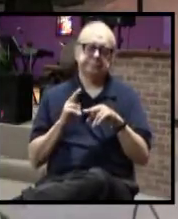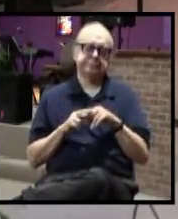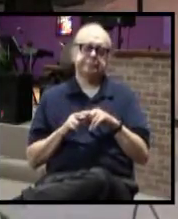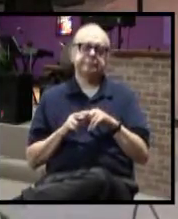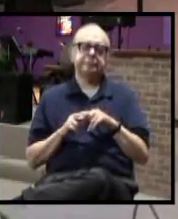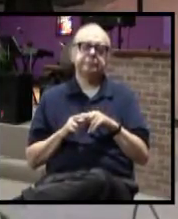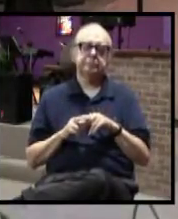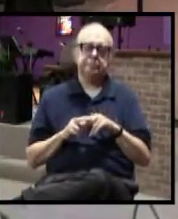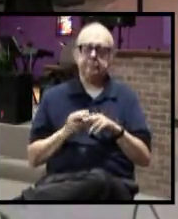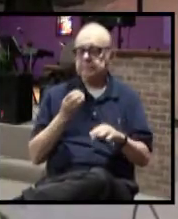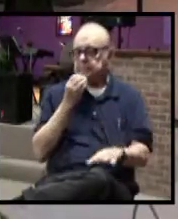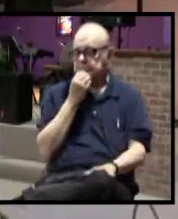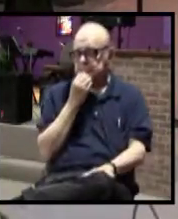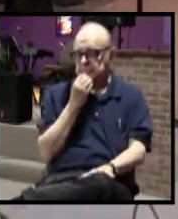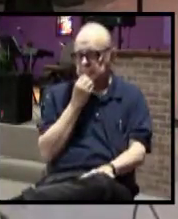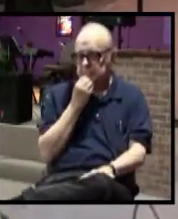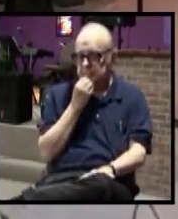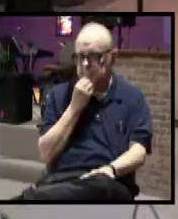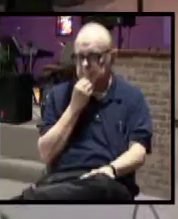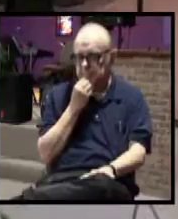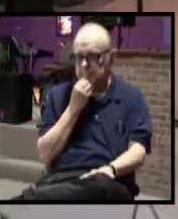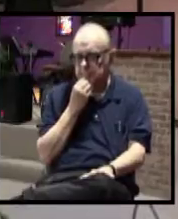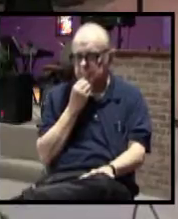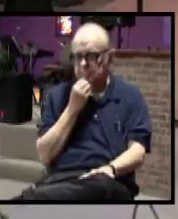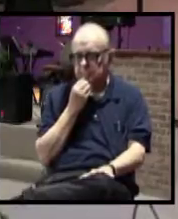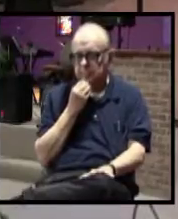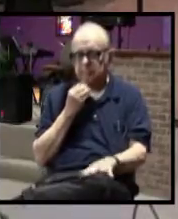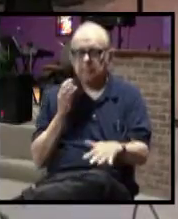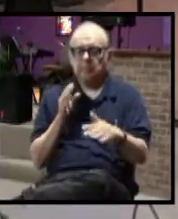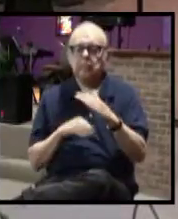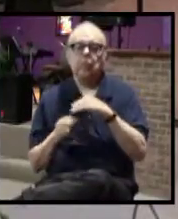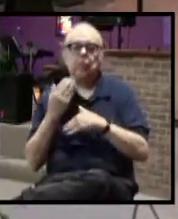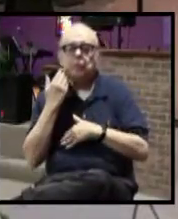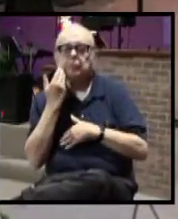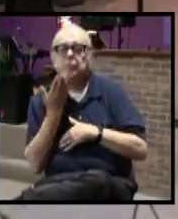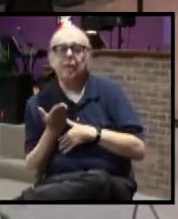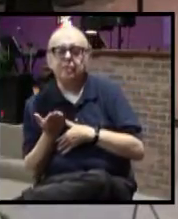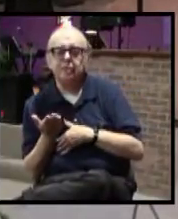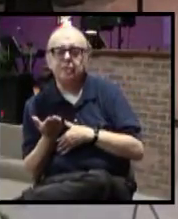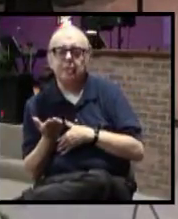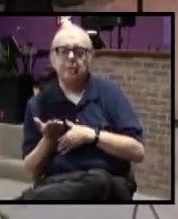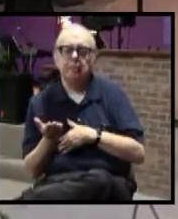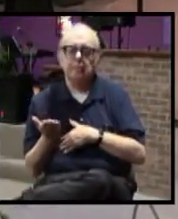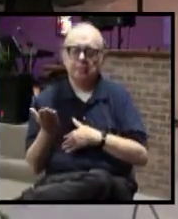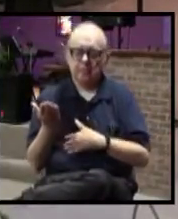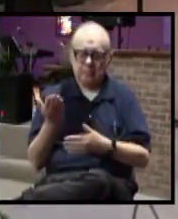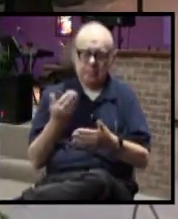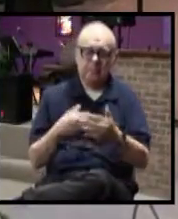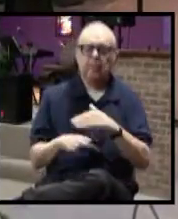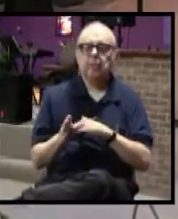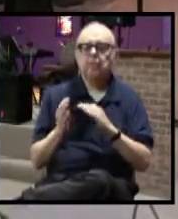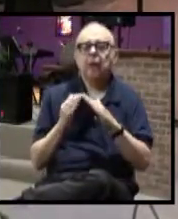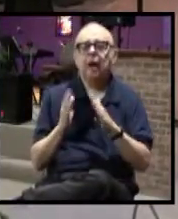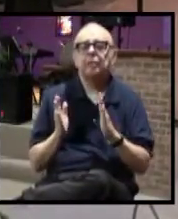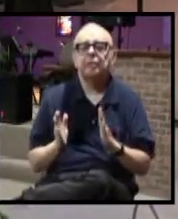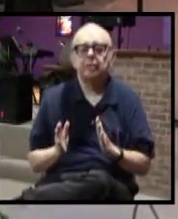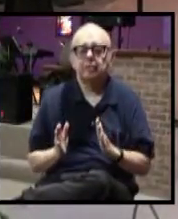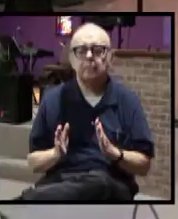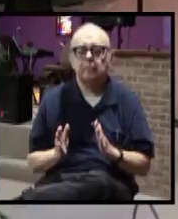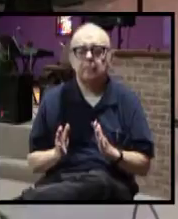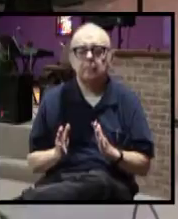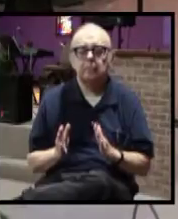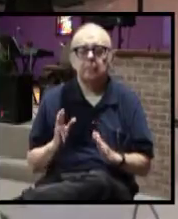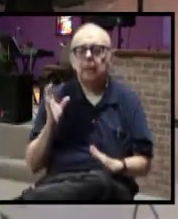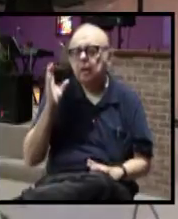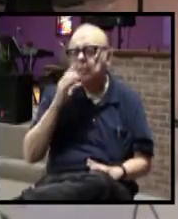Now they're sitting down to eat. And there's a local prostitute that came into